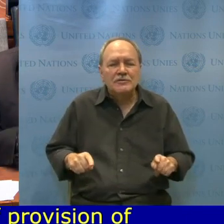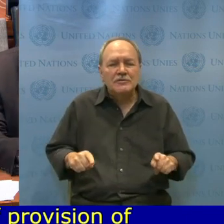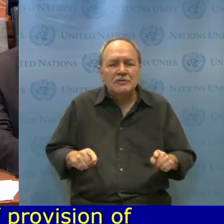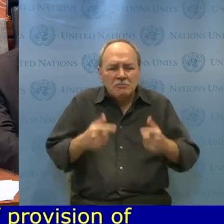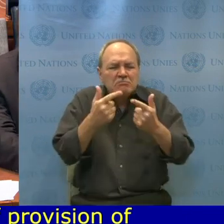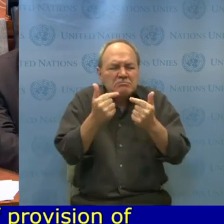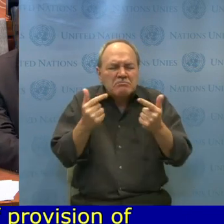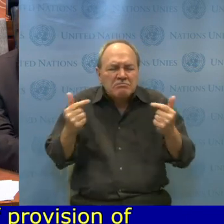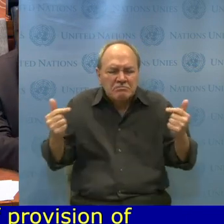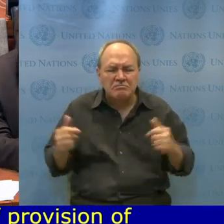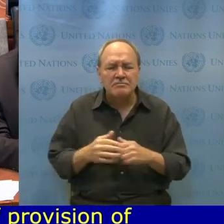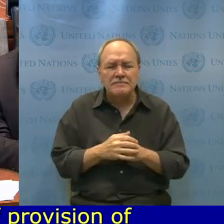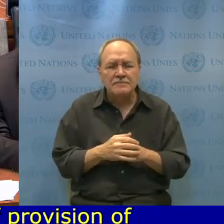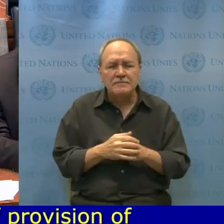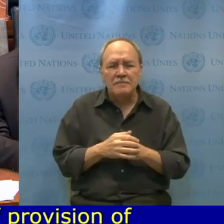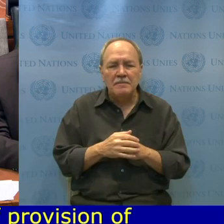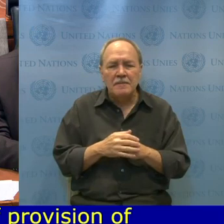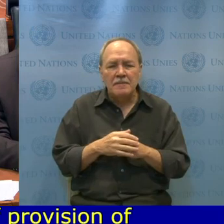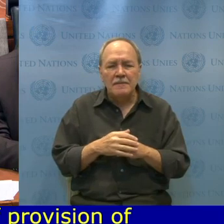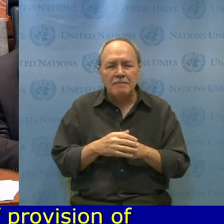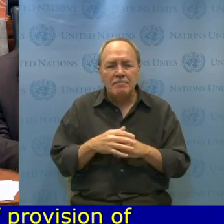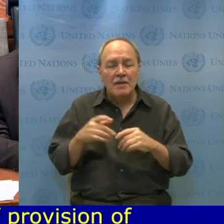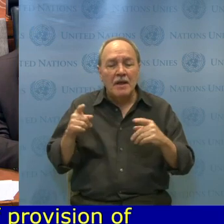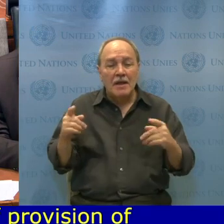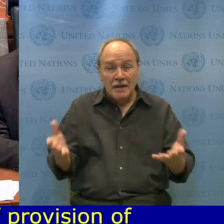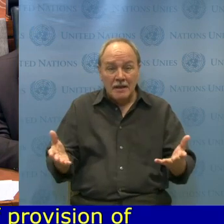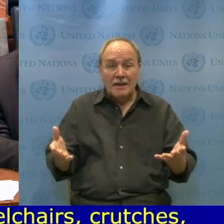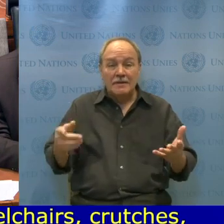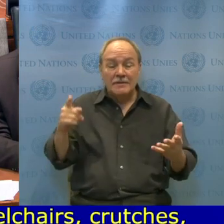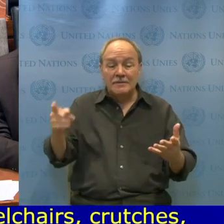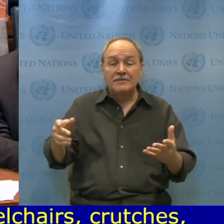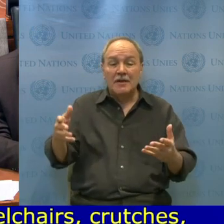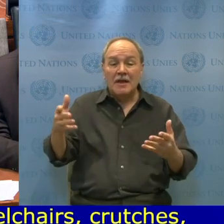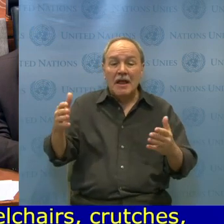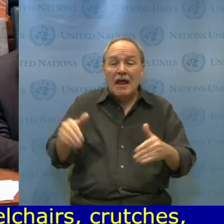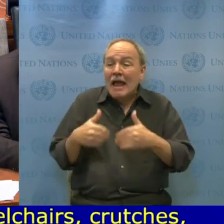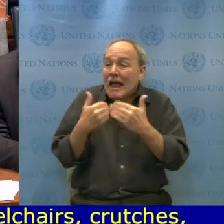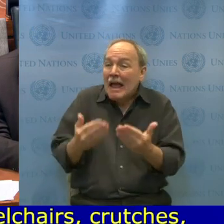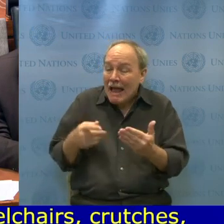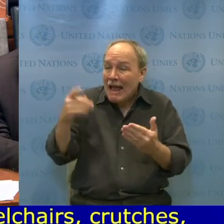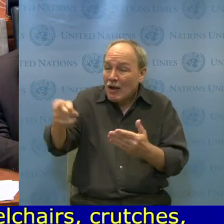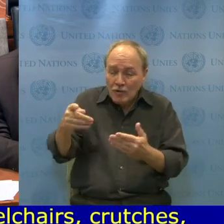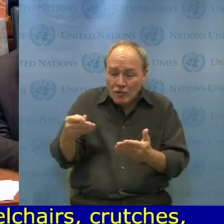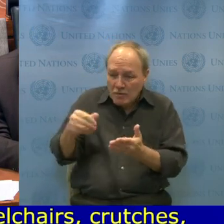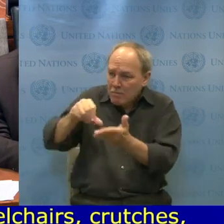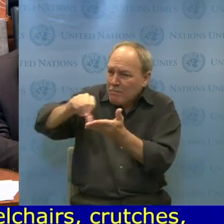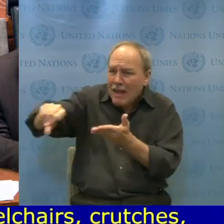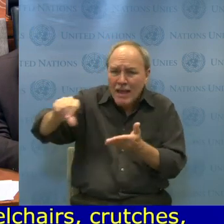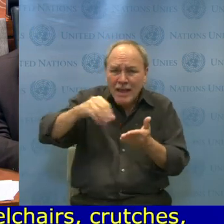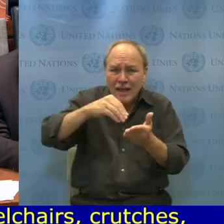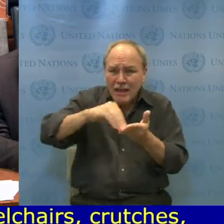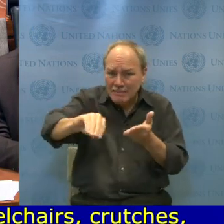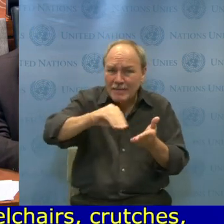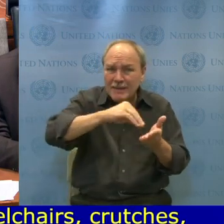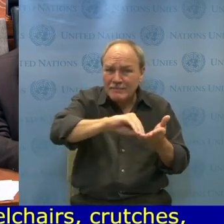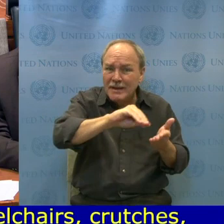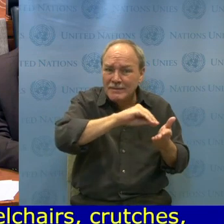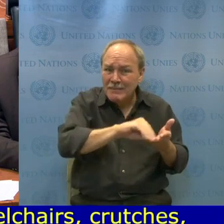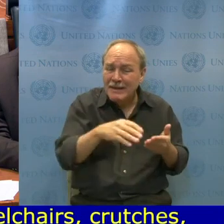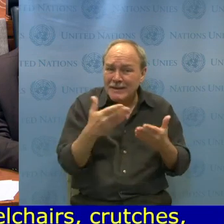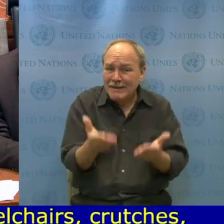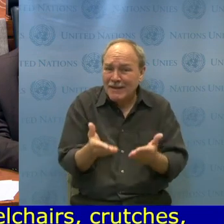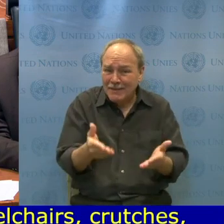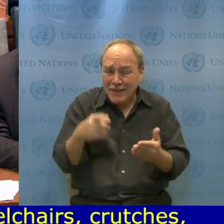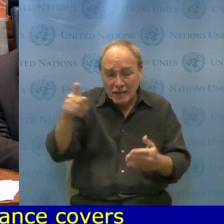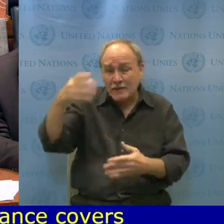including our national insurance fund, which have been just been launched as a universal insurance fund in